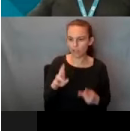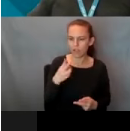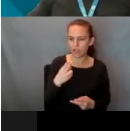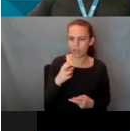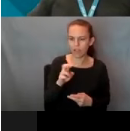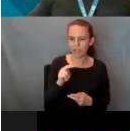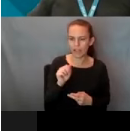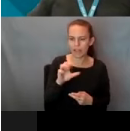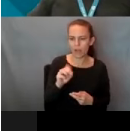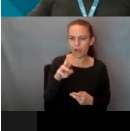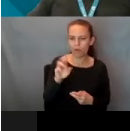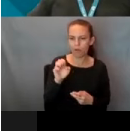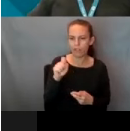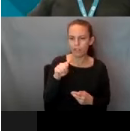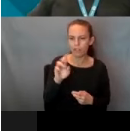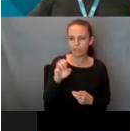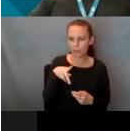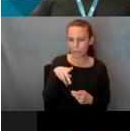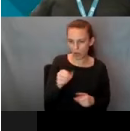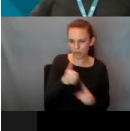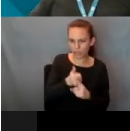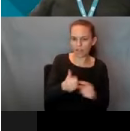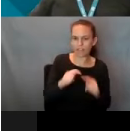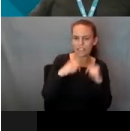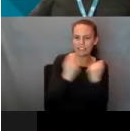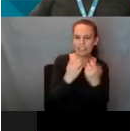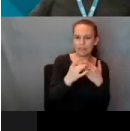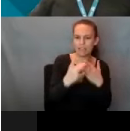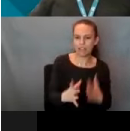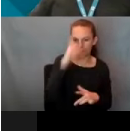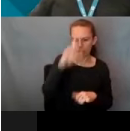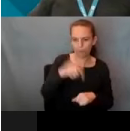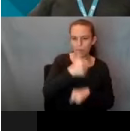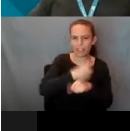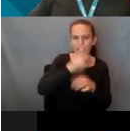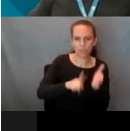Restrepo, who is currently the team leader for implementation research at IVR.